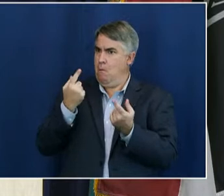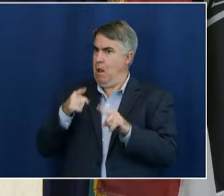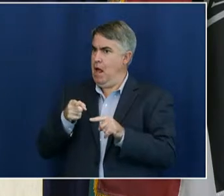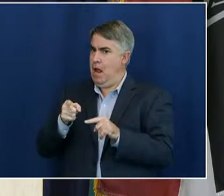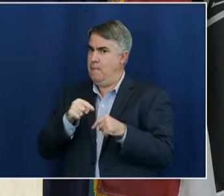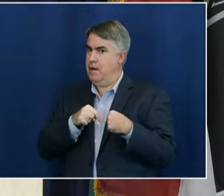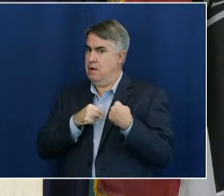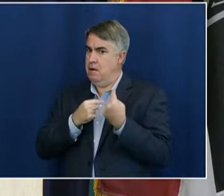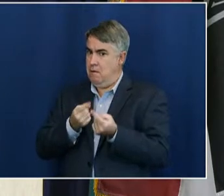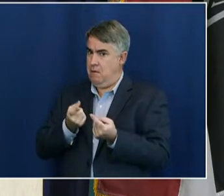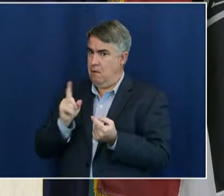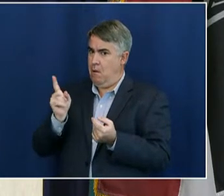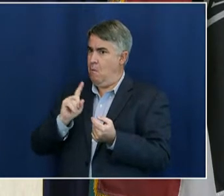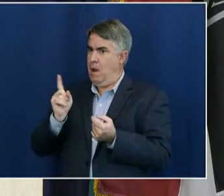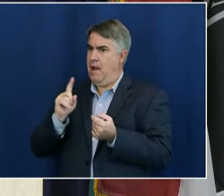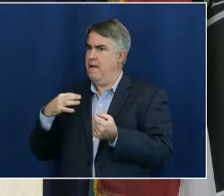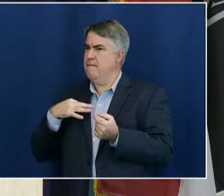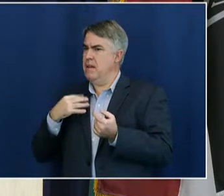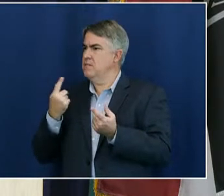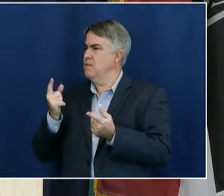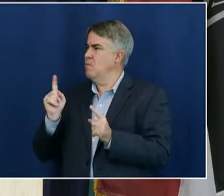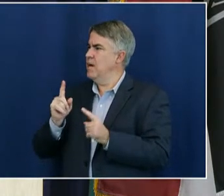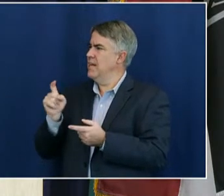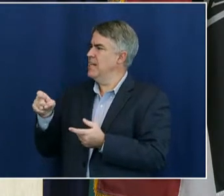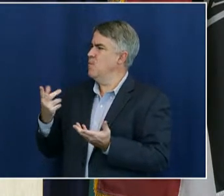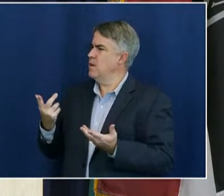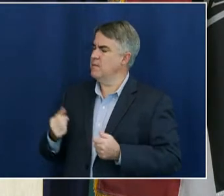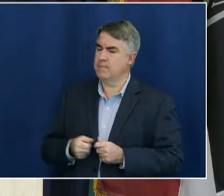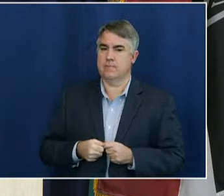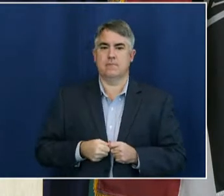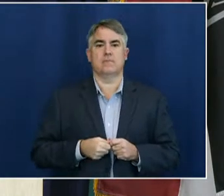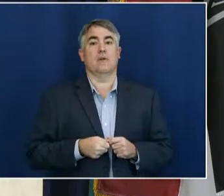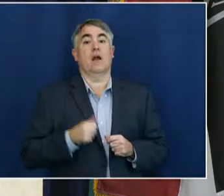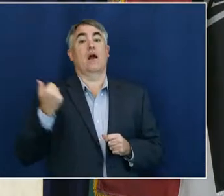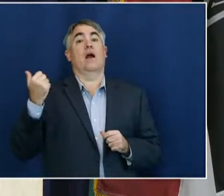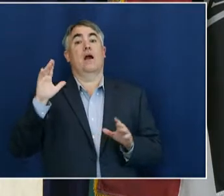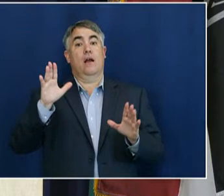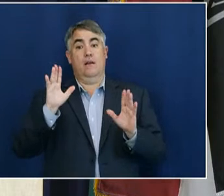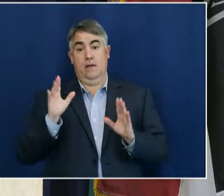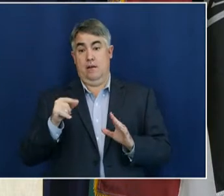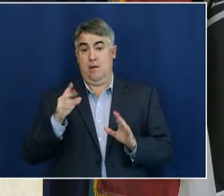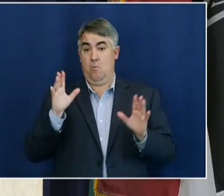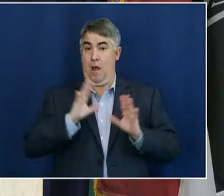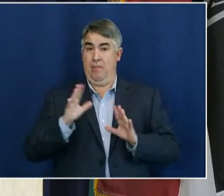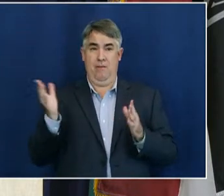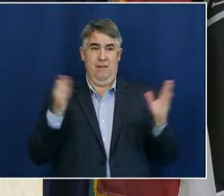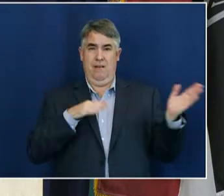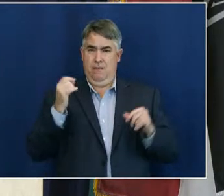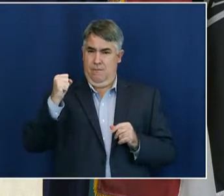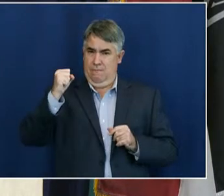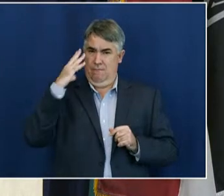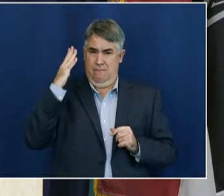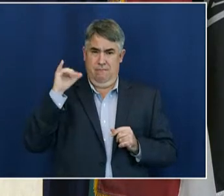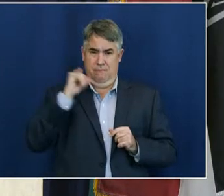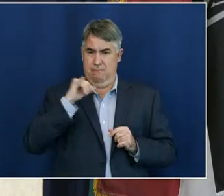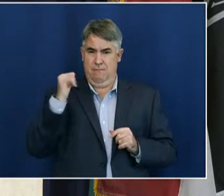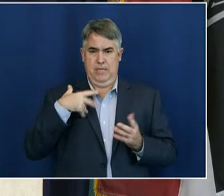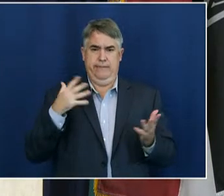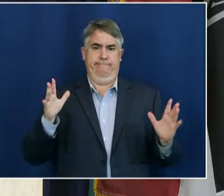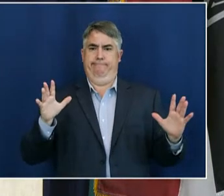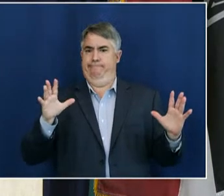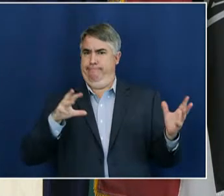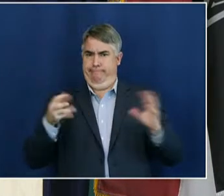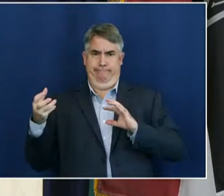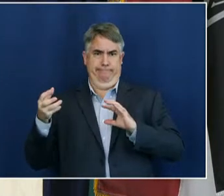fill there? The weather, in particular, the extreme winds came in and obviously set us back 2 days.